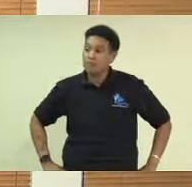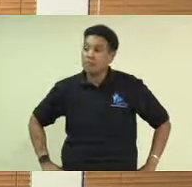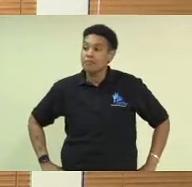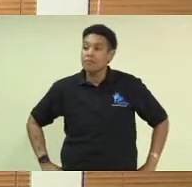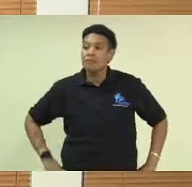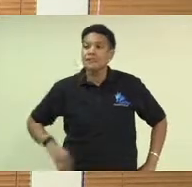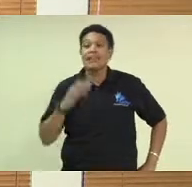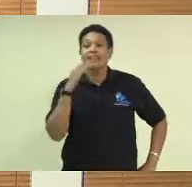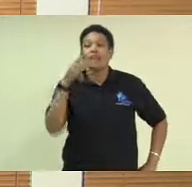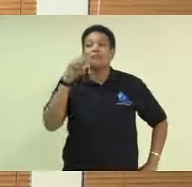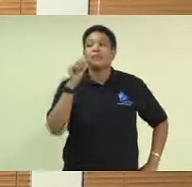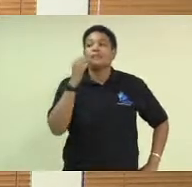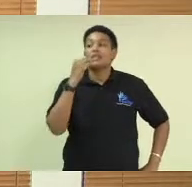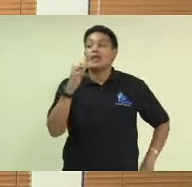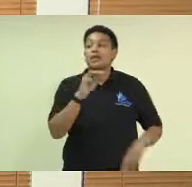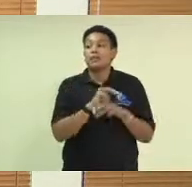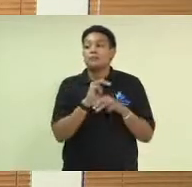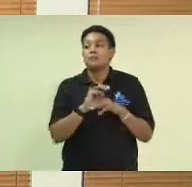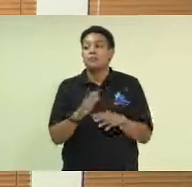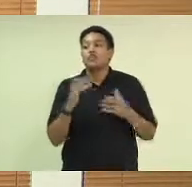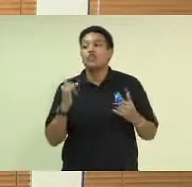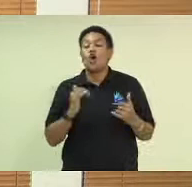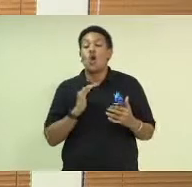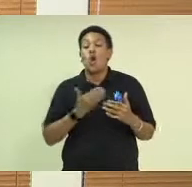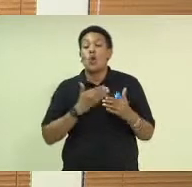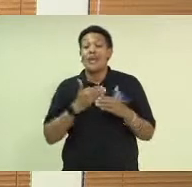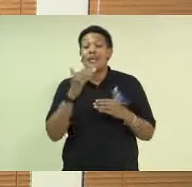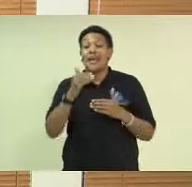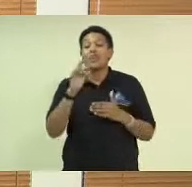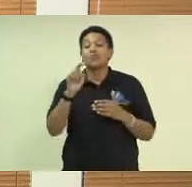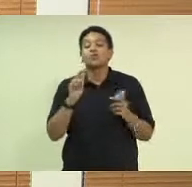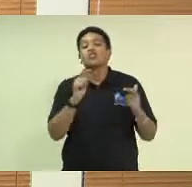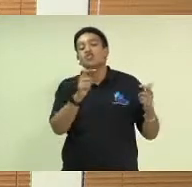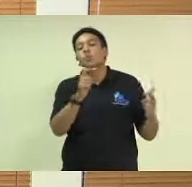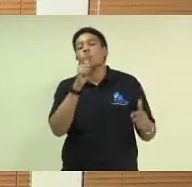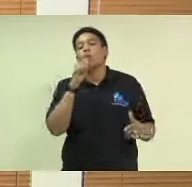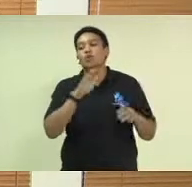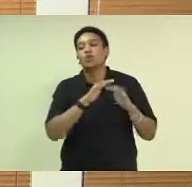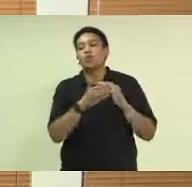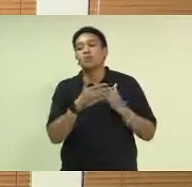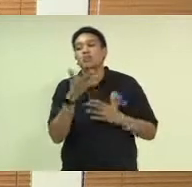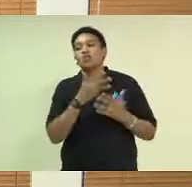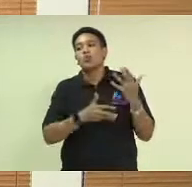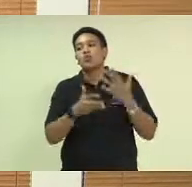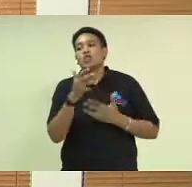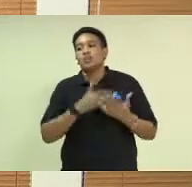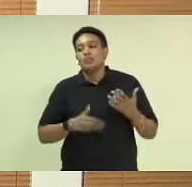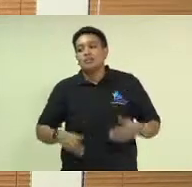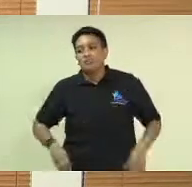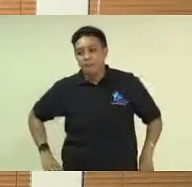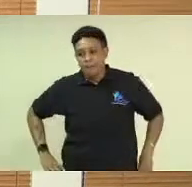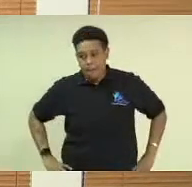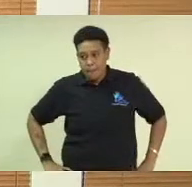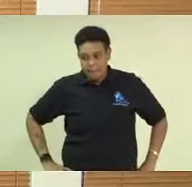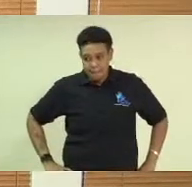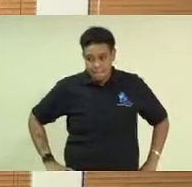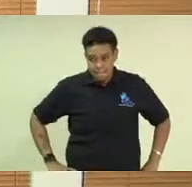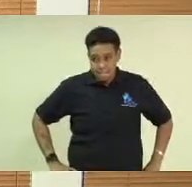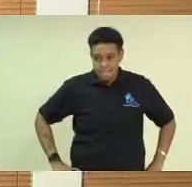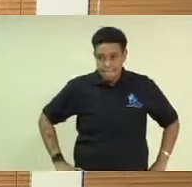Thank you, PS. Thank you, Minister. Our next question goes to Jamaica Social.